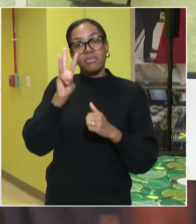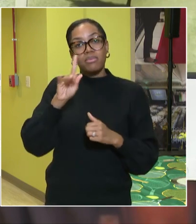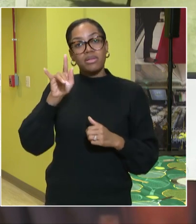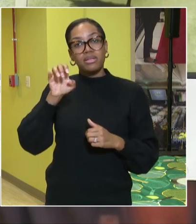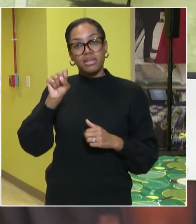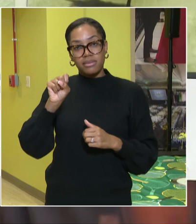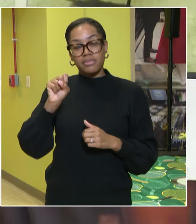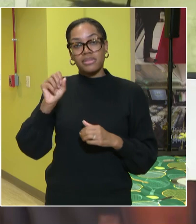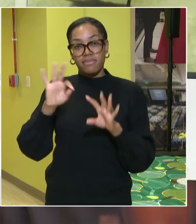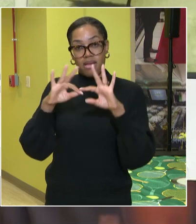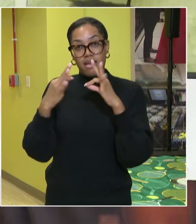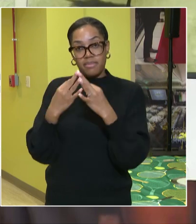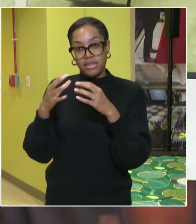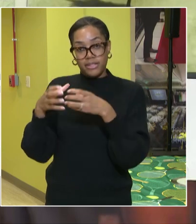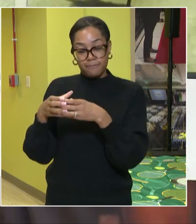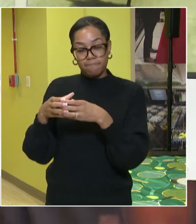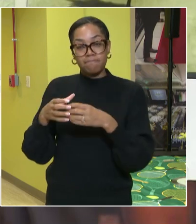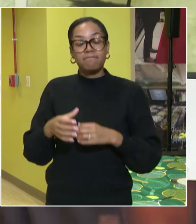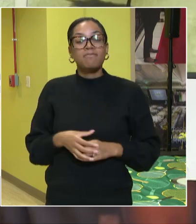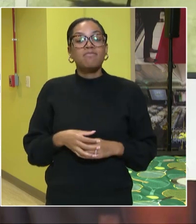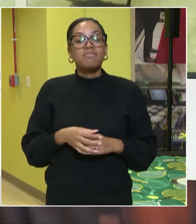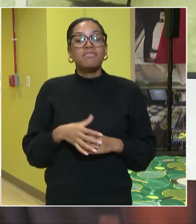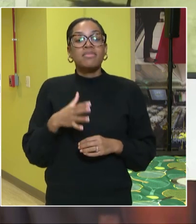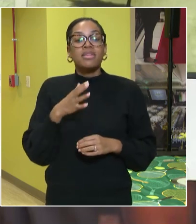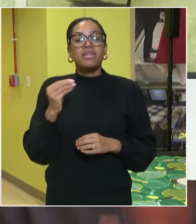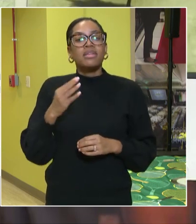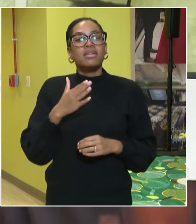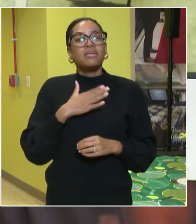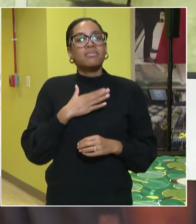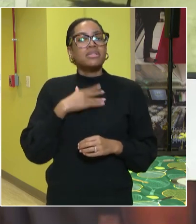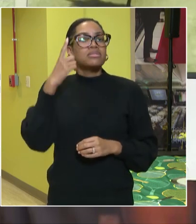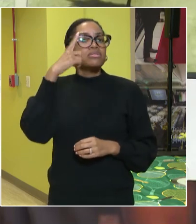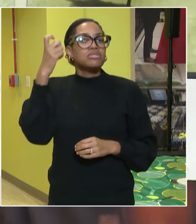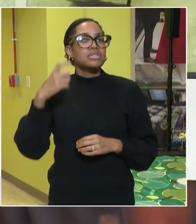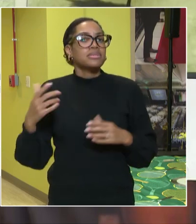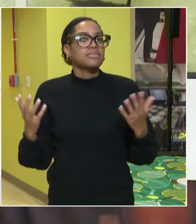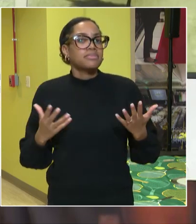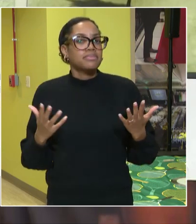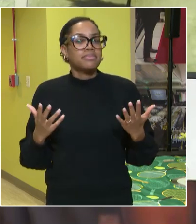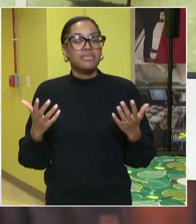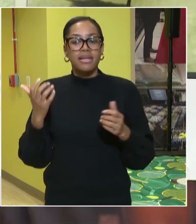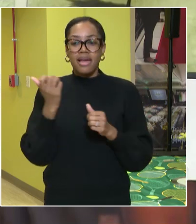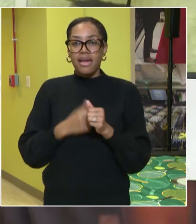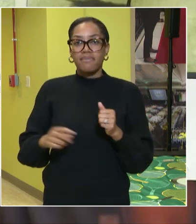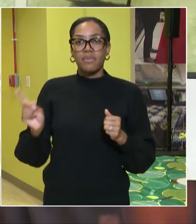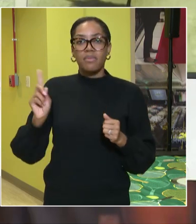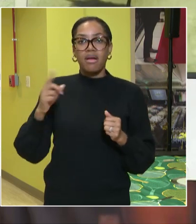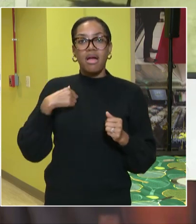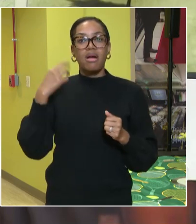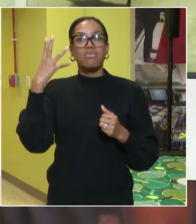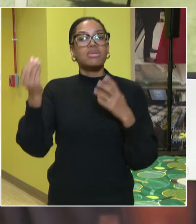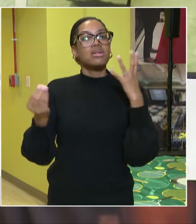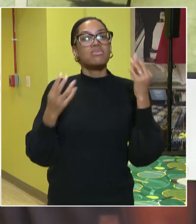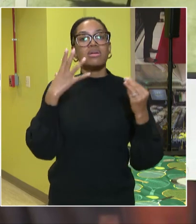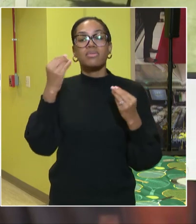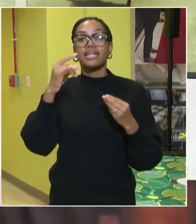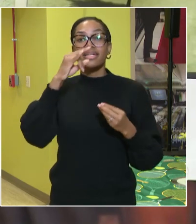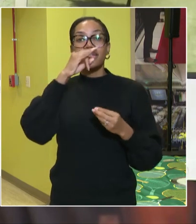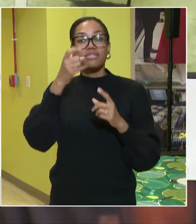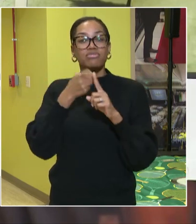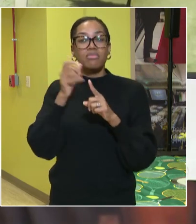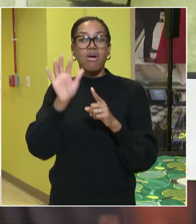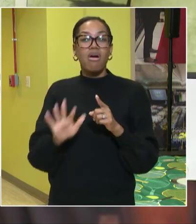family. And my dream was everywhere I went, the kids from all over the